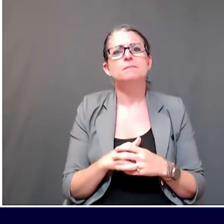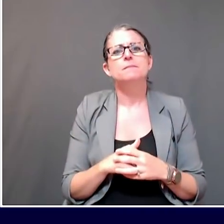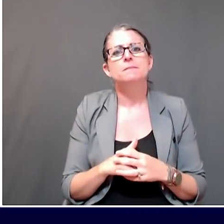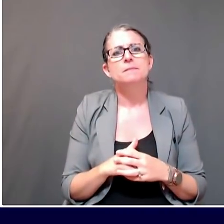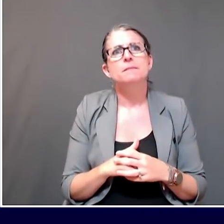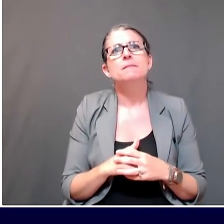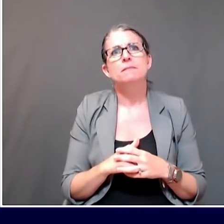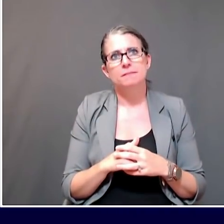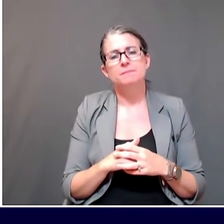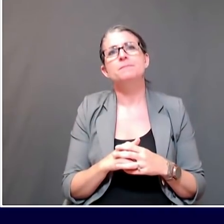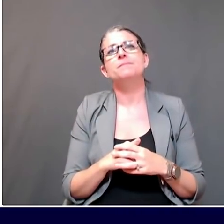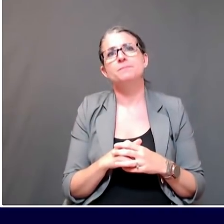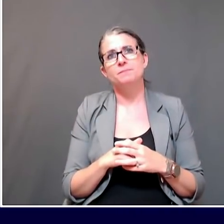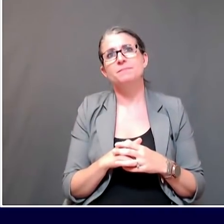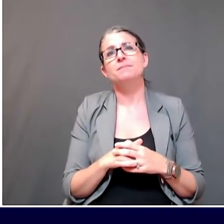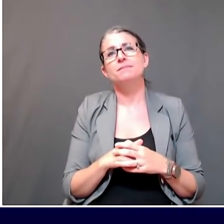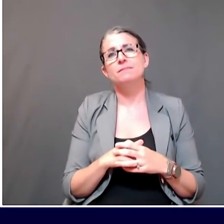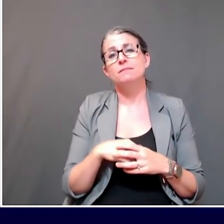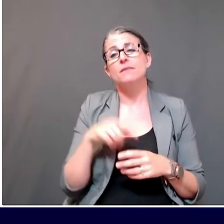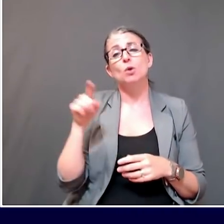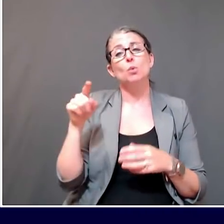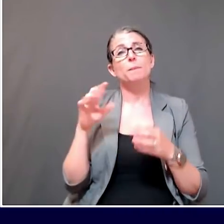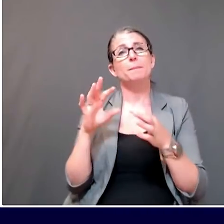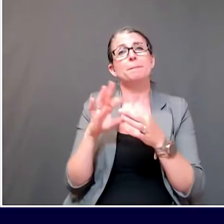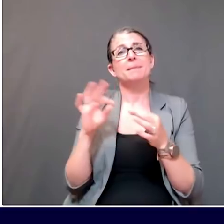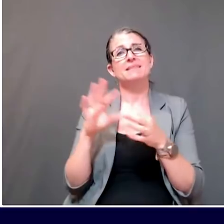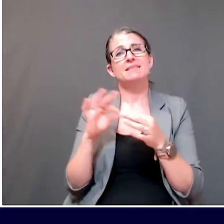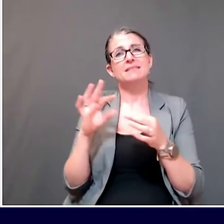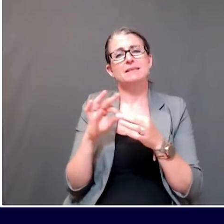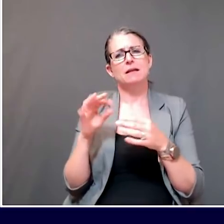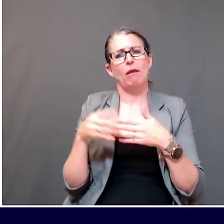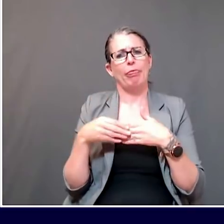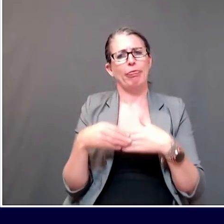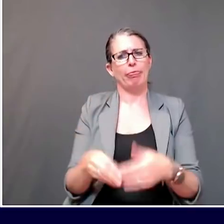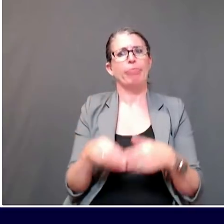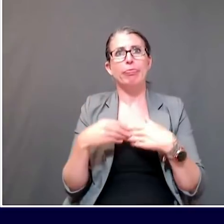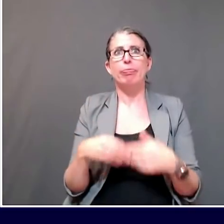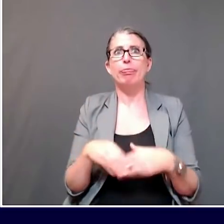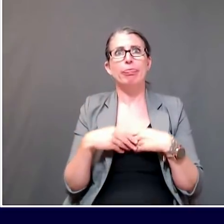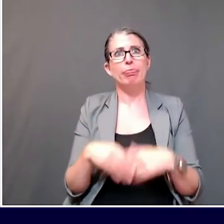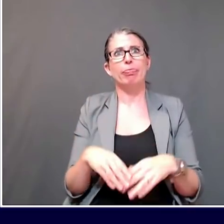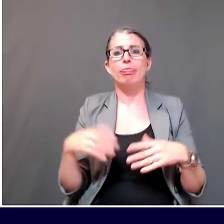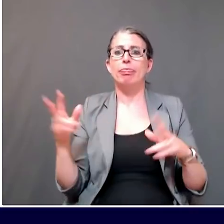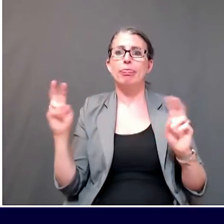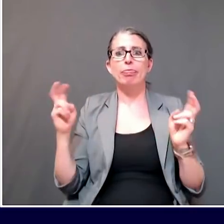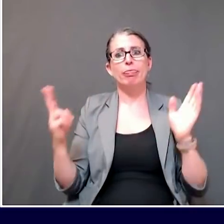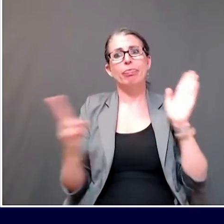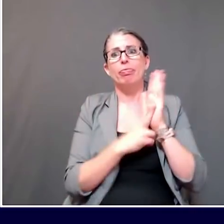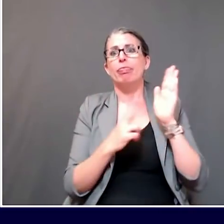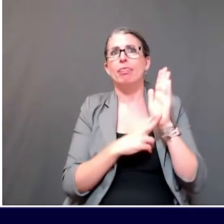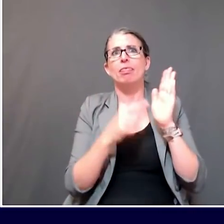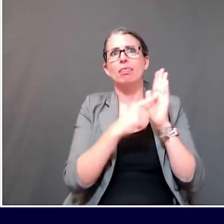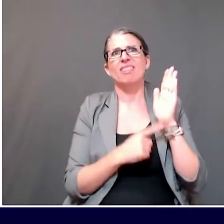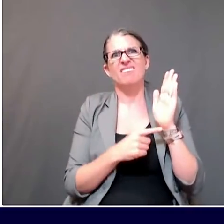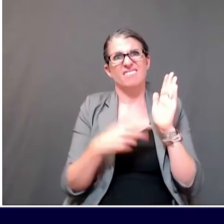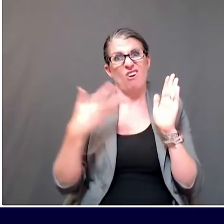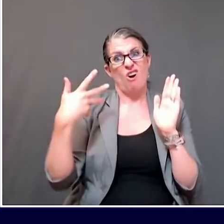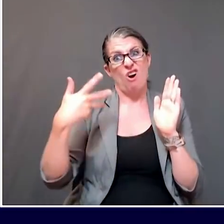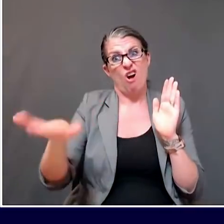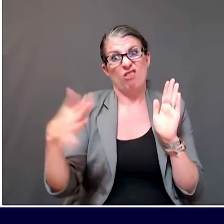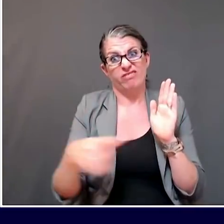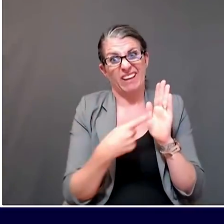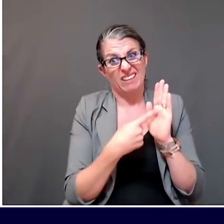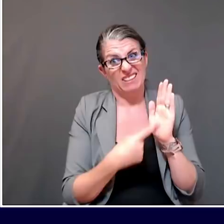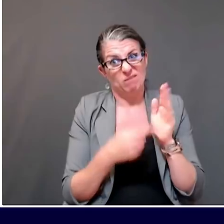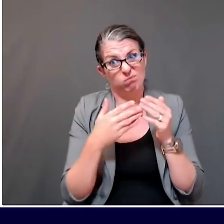the standing order. It's already quite broad to begin with. But let me note your first question.